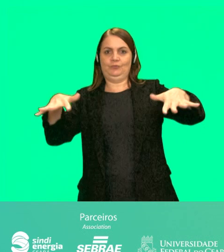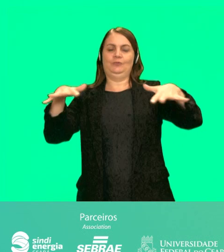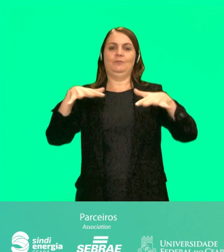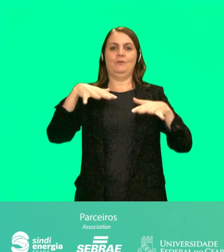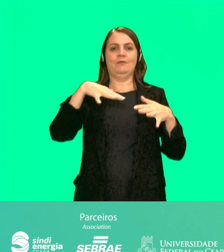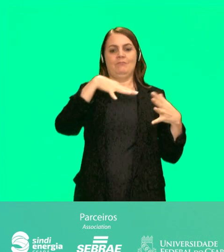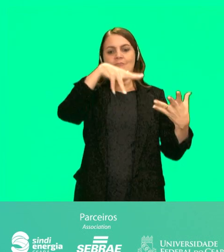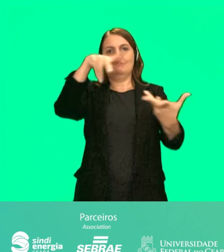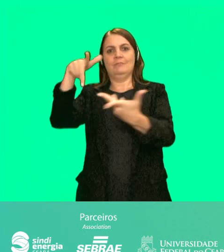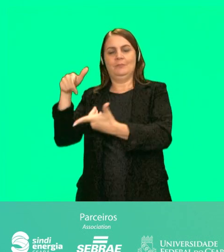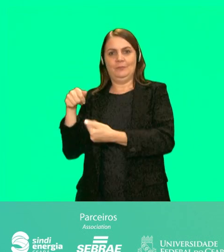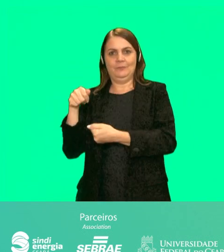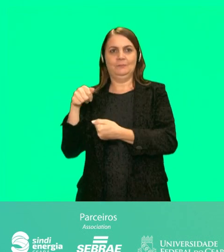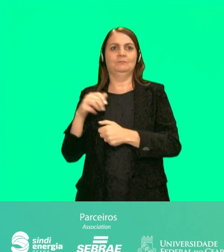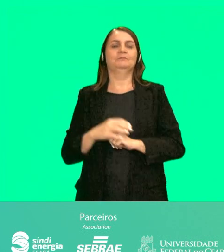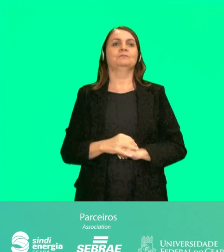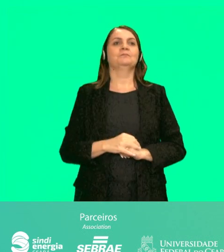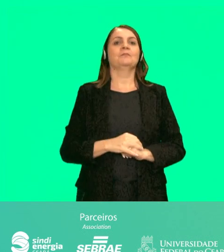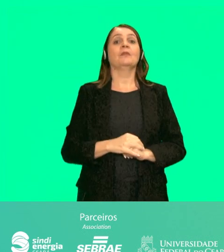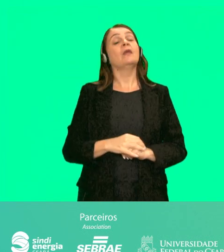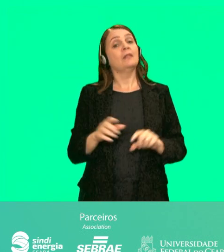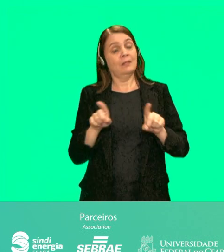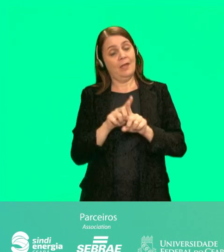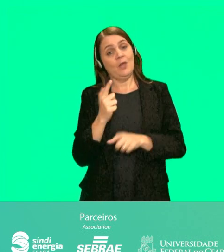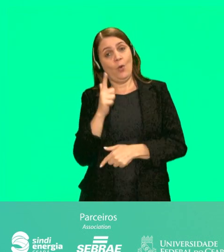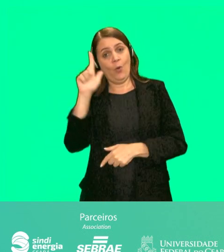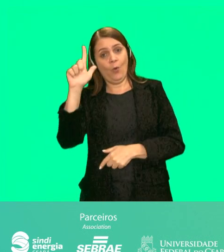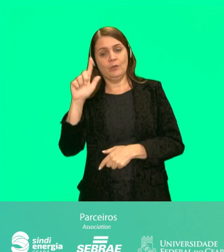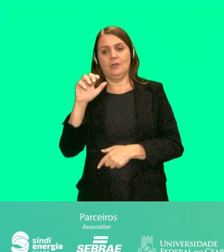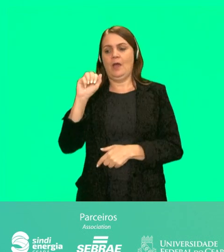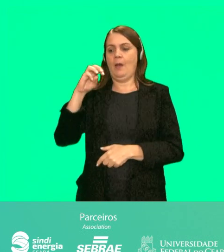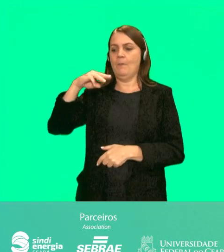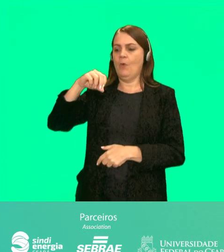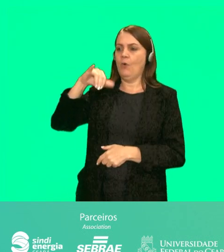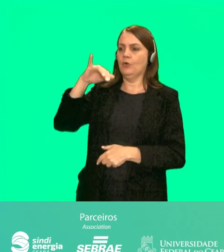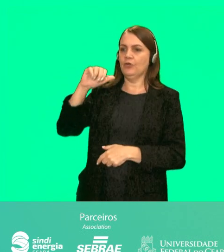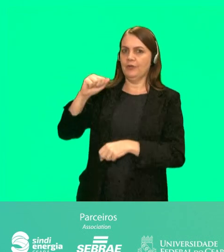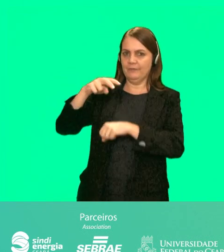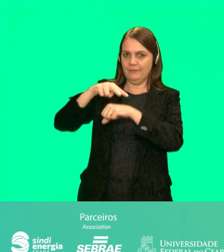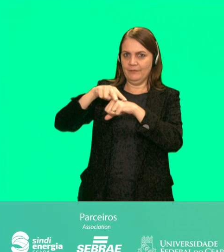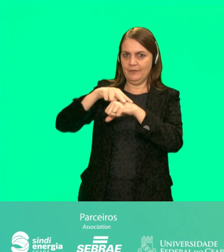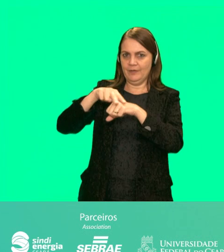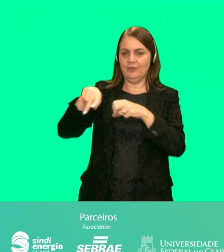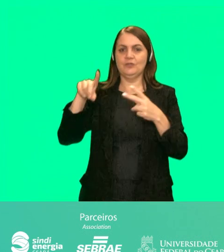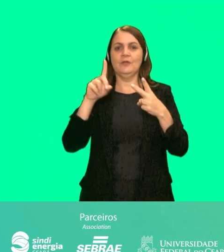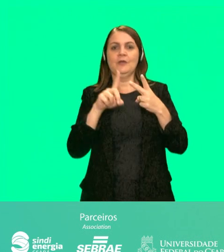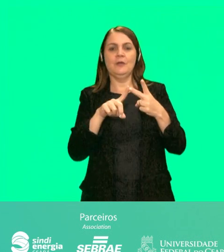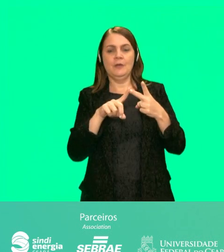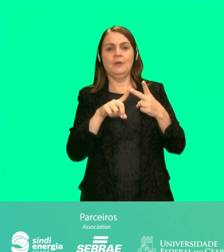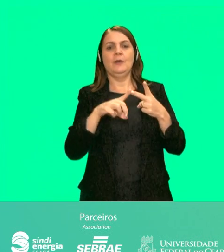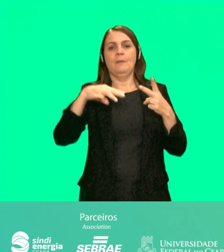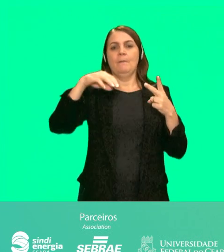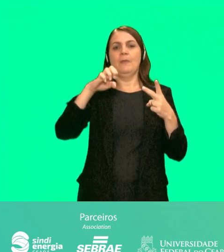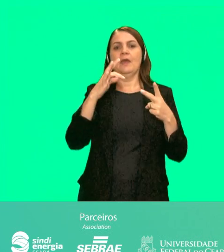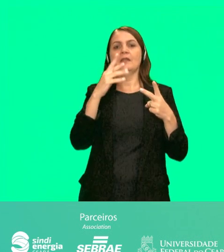besides opções green além da methanol. amônia verde, do metanol verde, que a gente também trabalha nesse sentido. Mas a And gente we believe